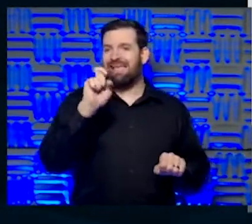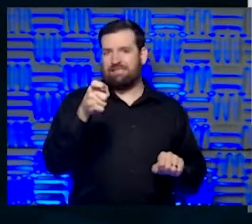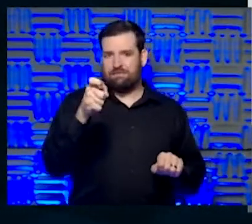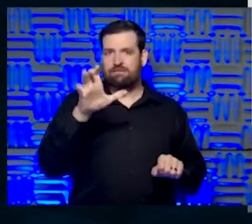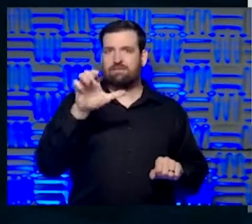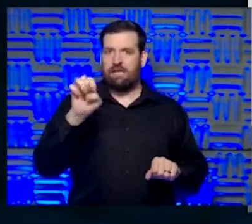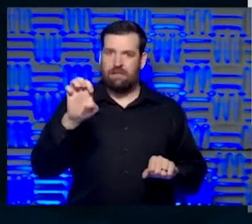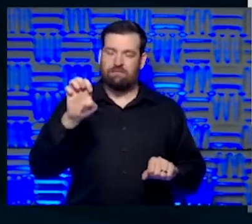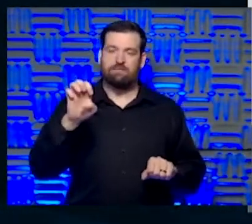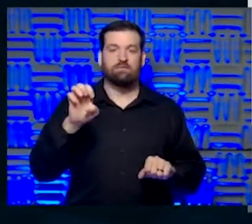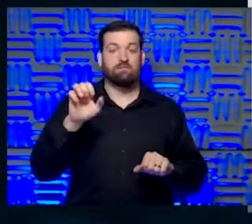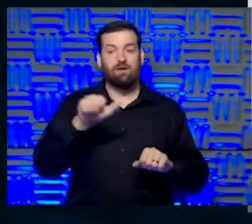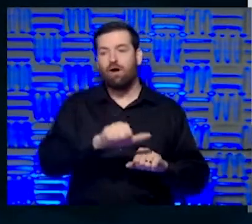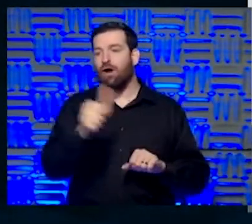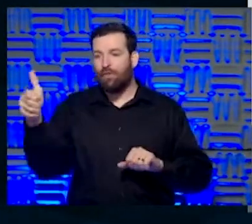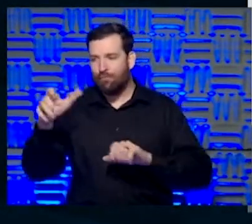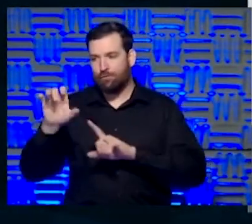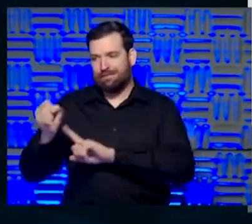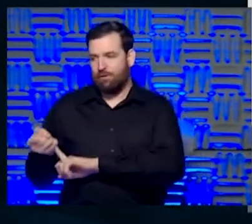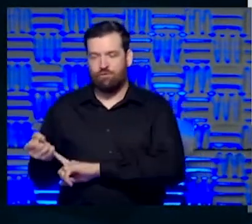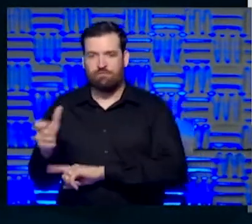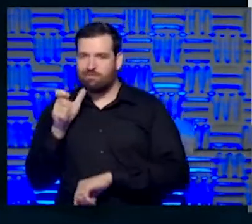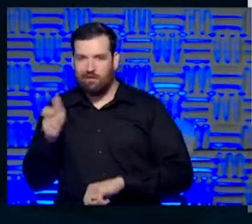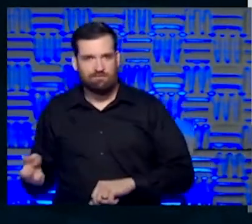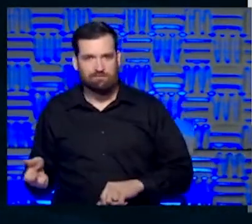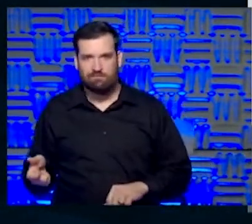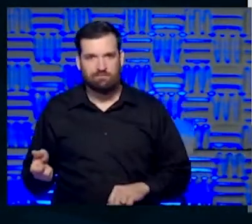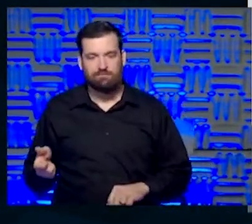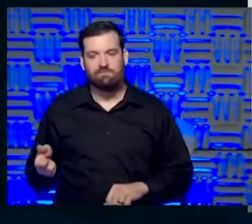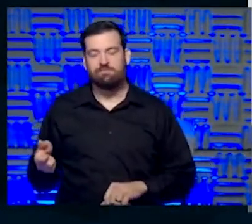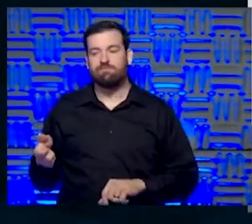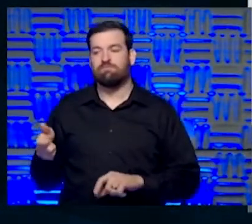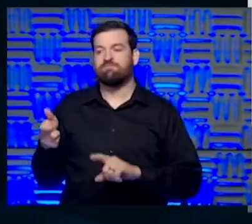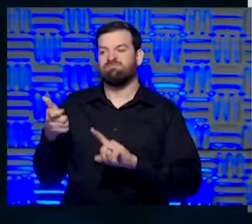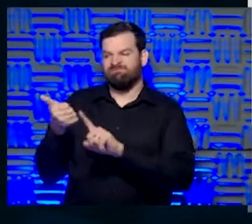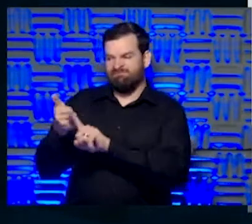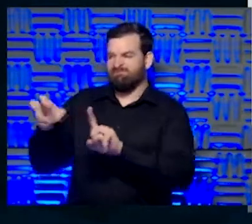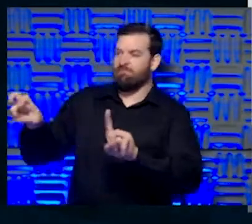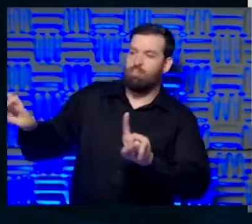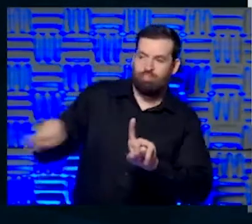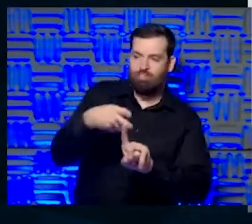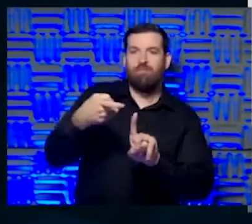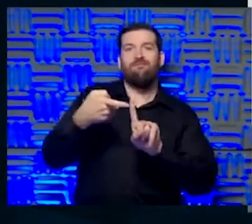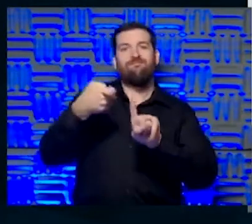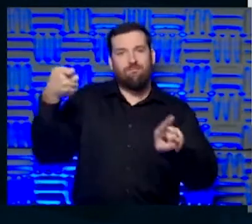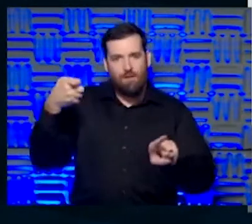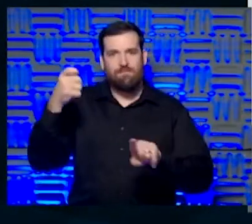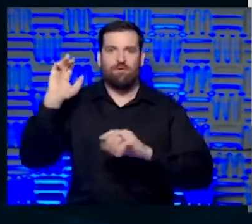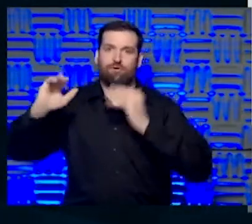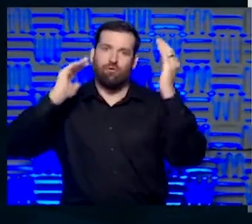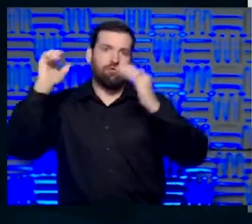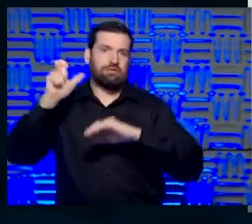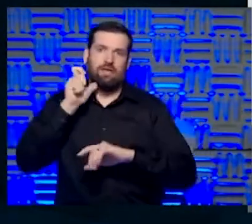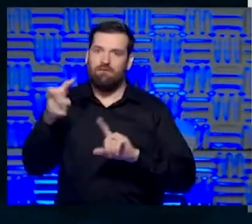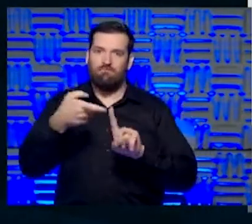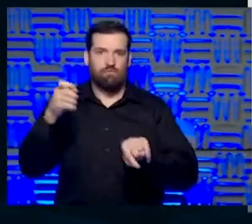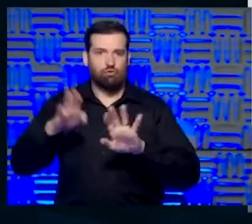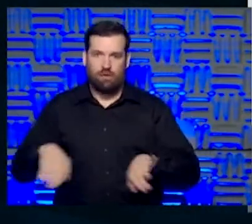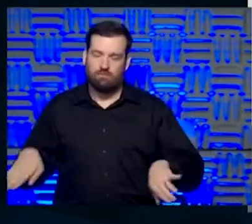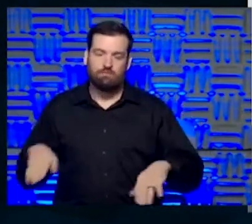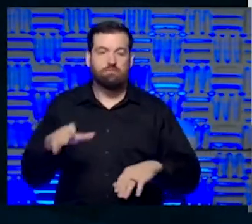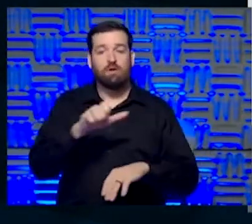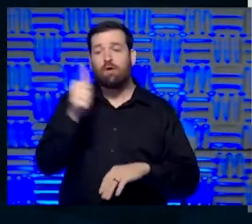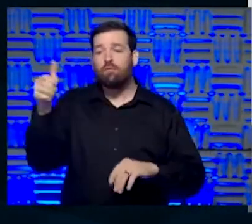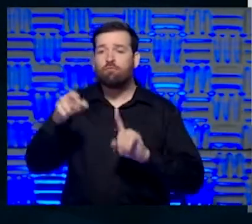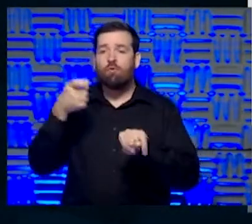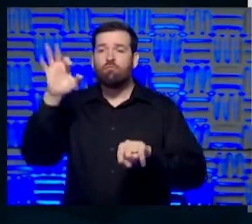But in the other scenarios, they really weren't. They were getting infected from an adult. This adds to other data that has come out of France and come out